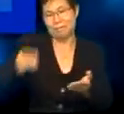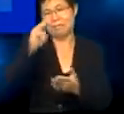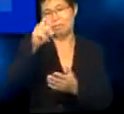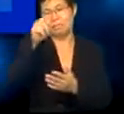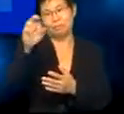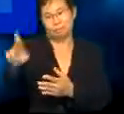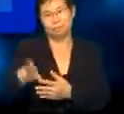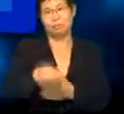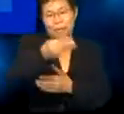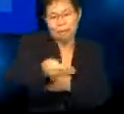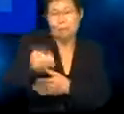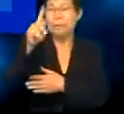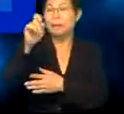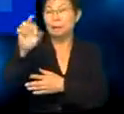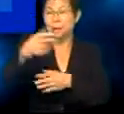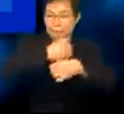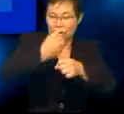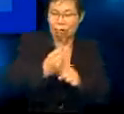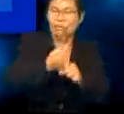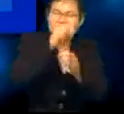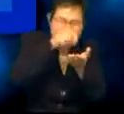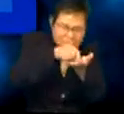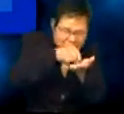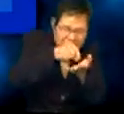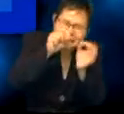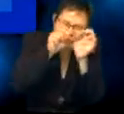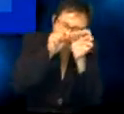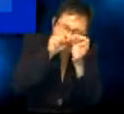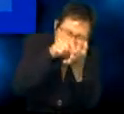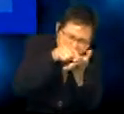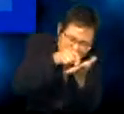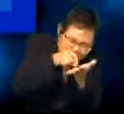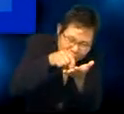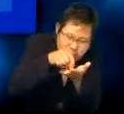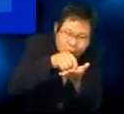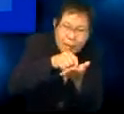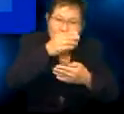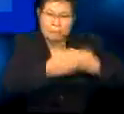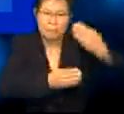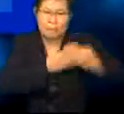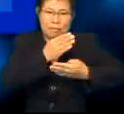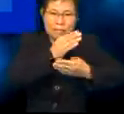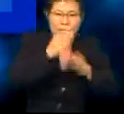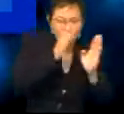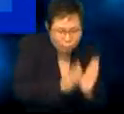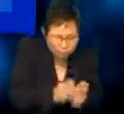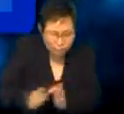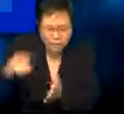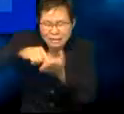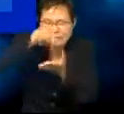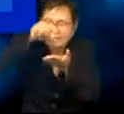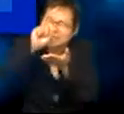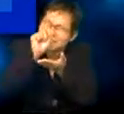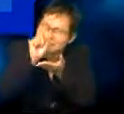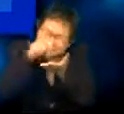Matter is made up of tiny particles. The behavior and arrangement of